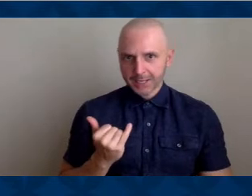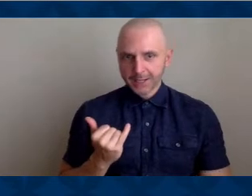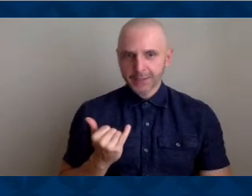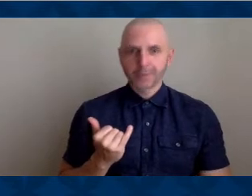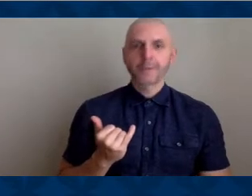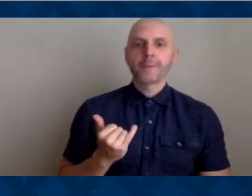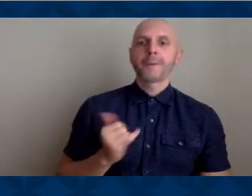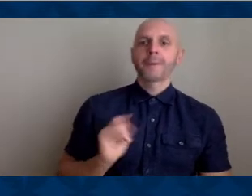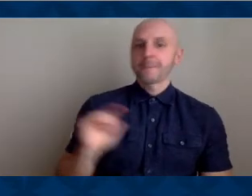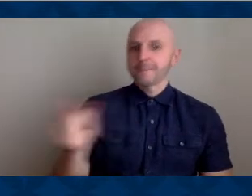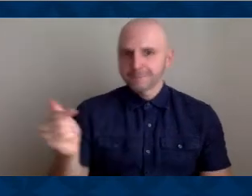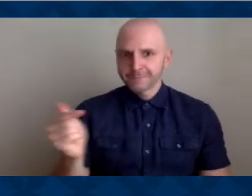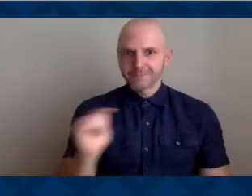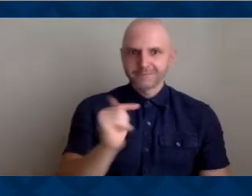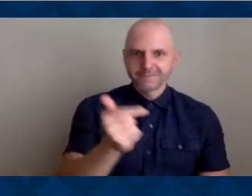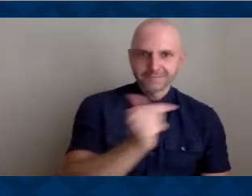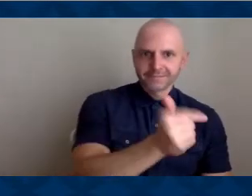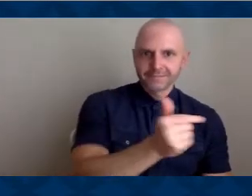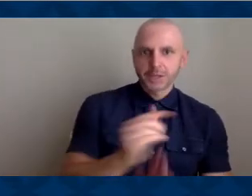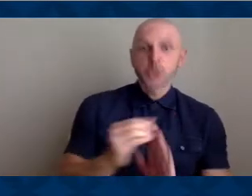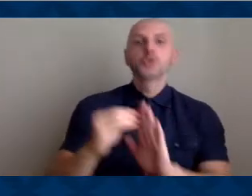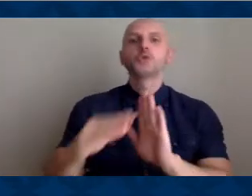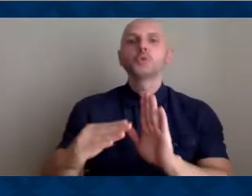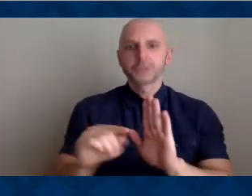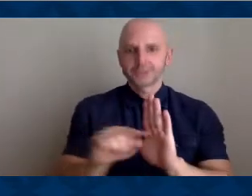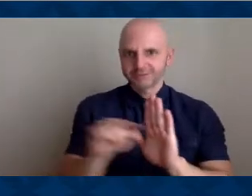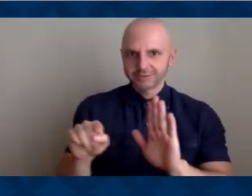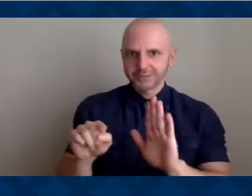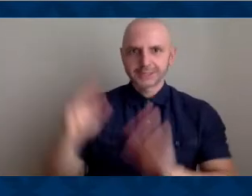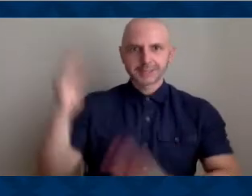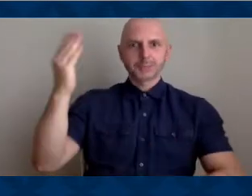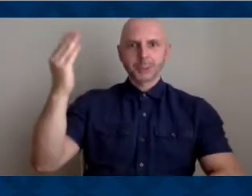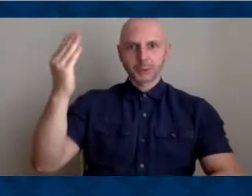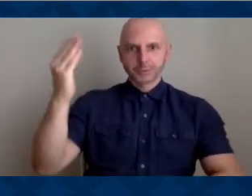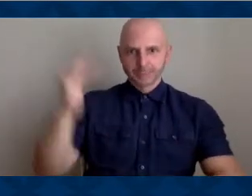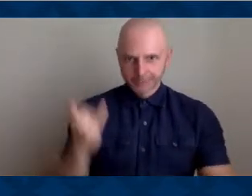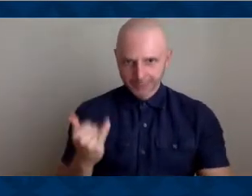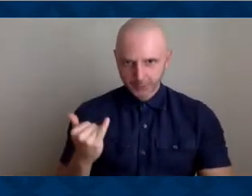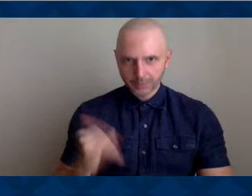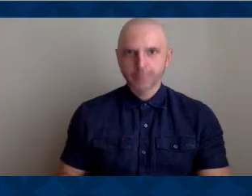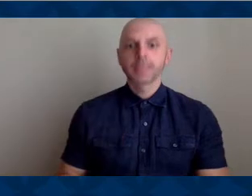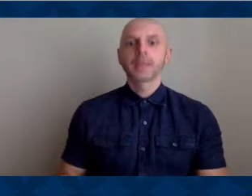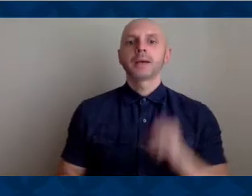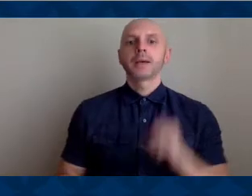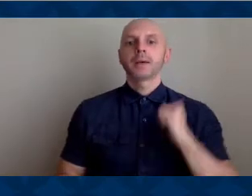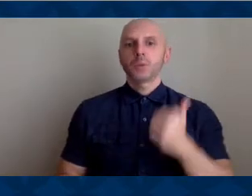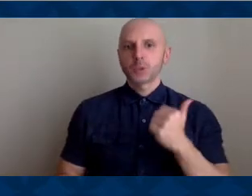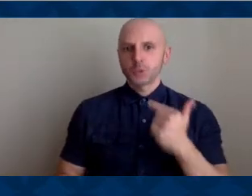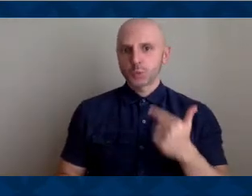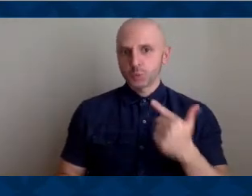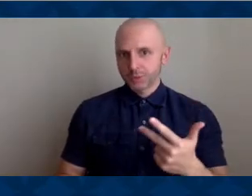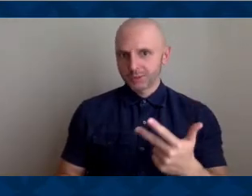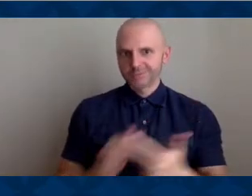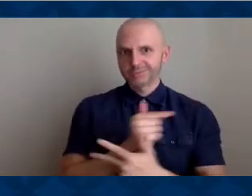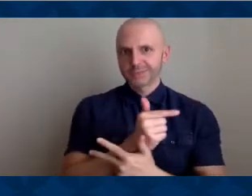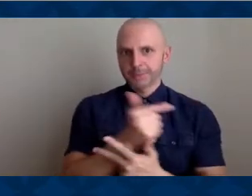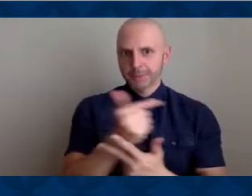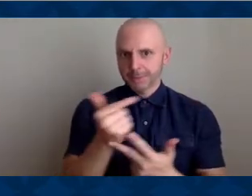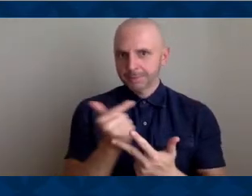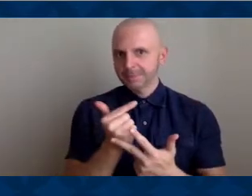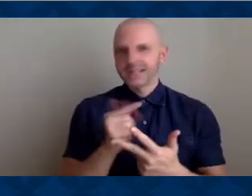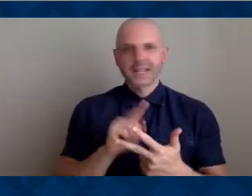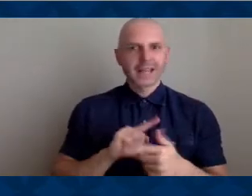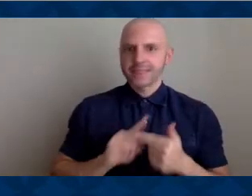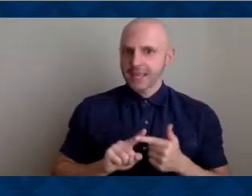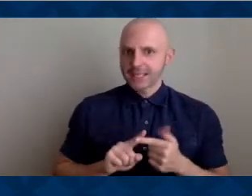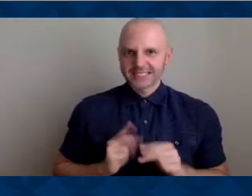more. But before that, I just want to take a moment to let you know that after the three student speakers, we're going to have a brief amount of time for some questions